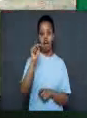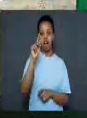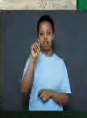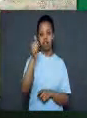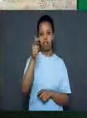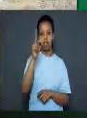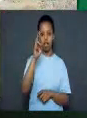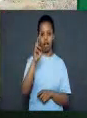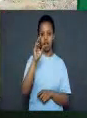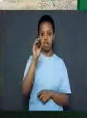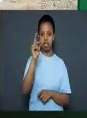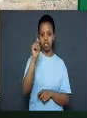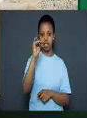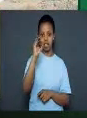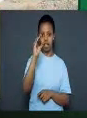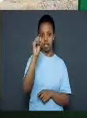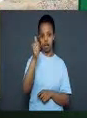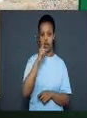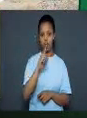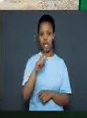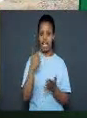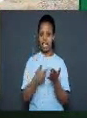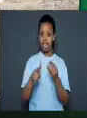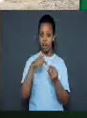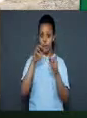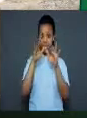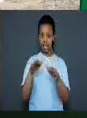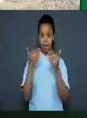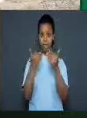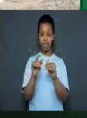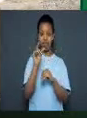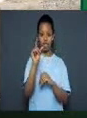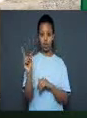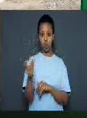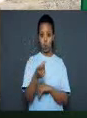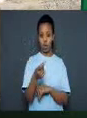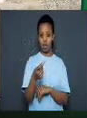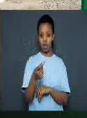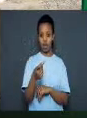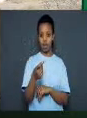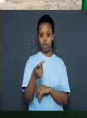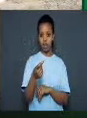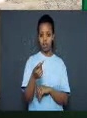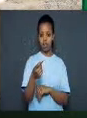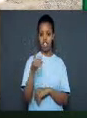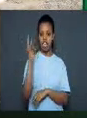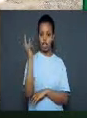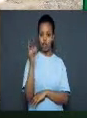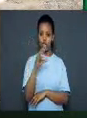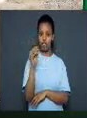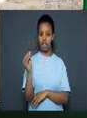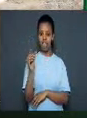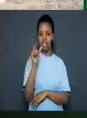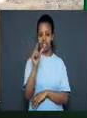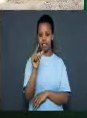the precipitation level is low, it is difficult for woody shrubs and